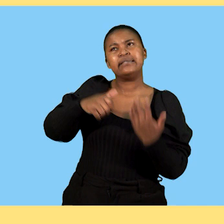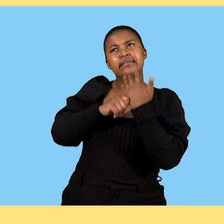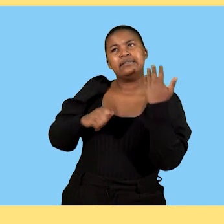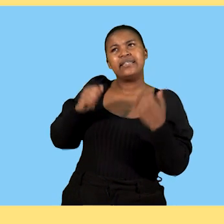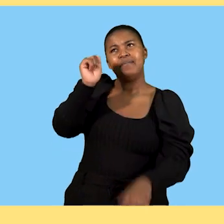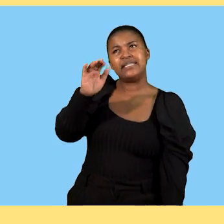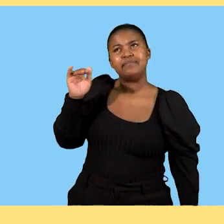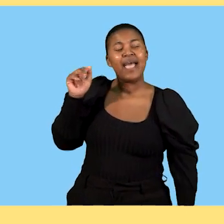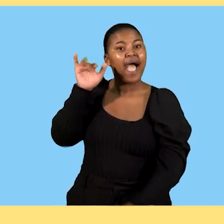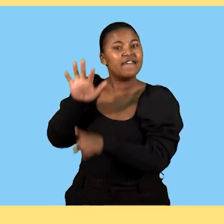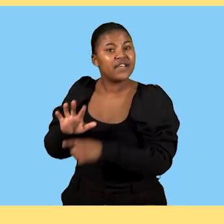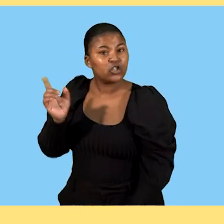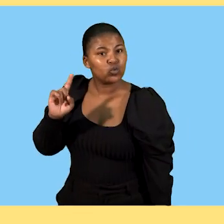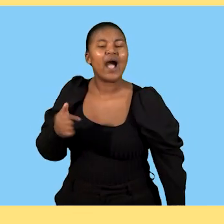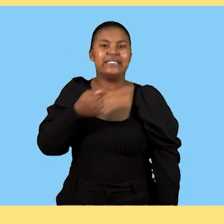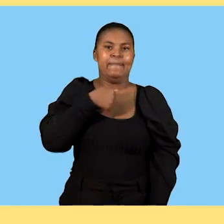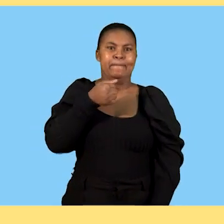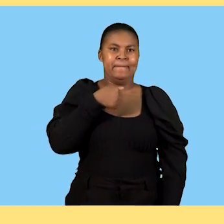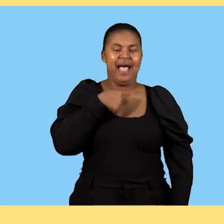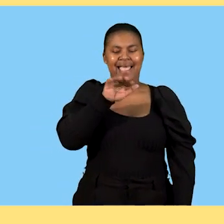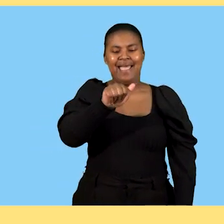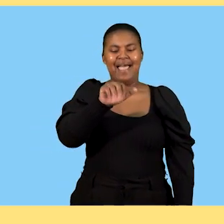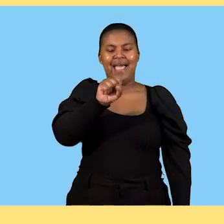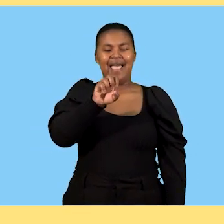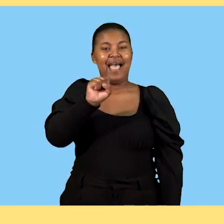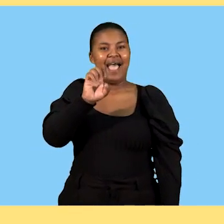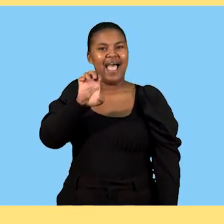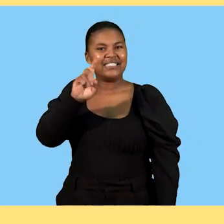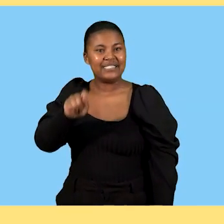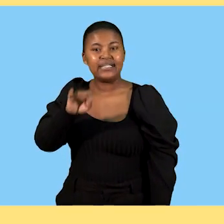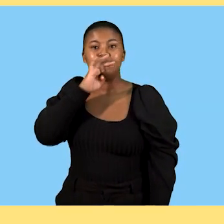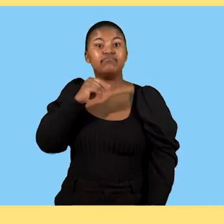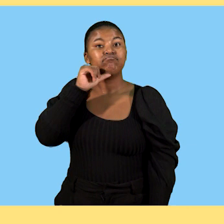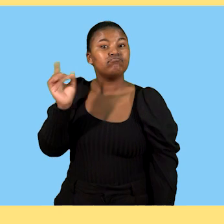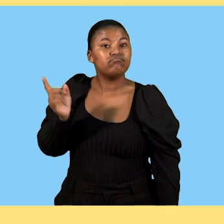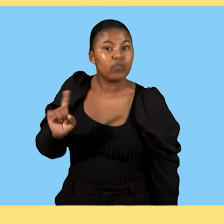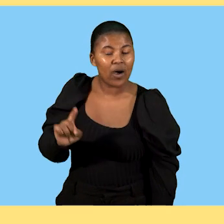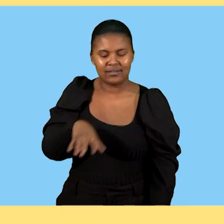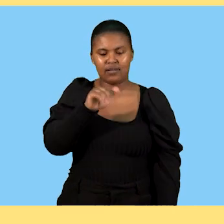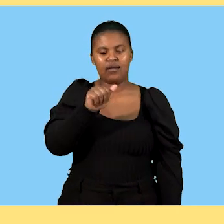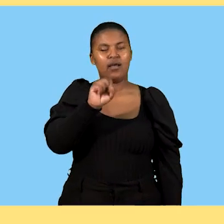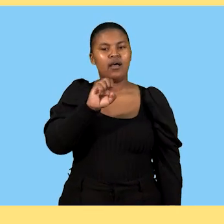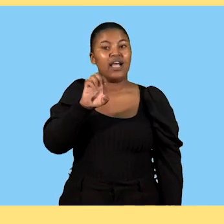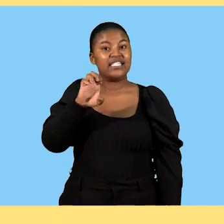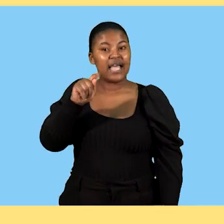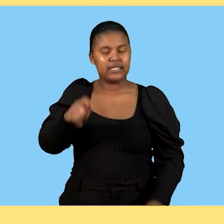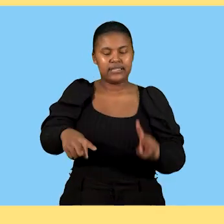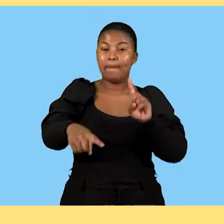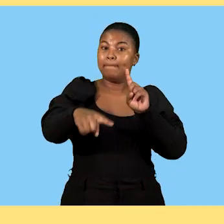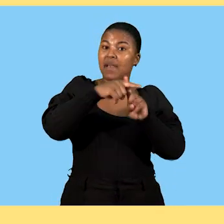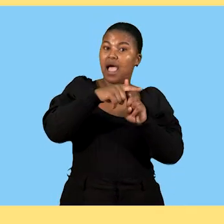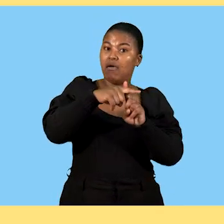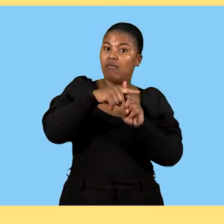bank, it affects my assets. So I'll come and say on my assets, it's going to be plus